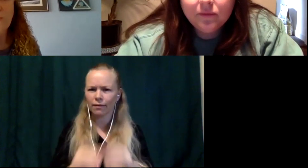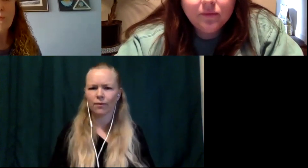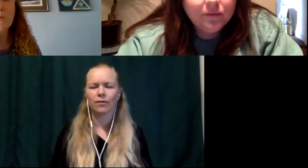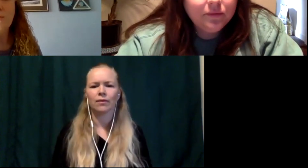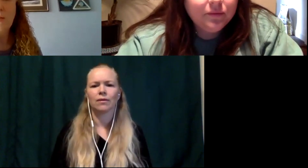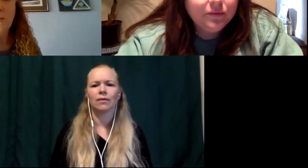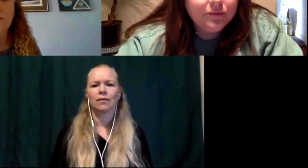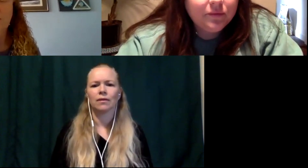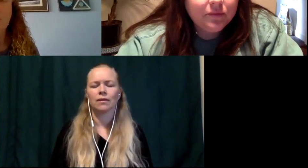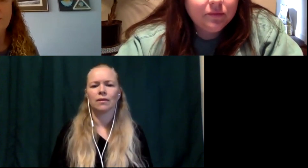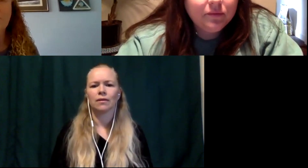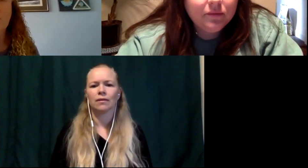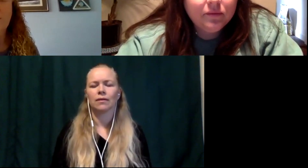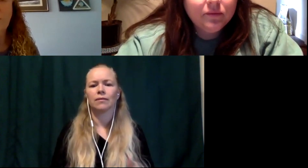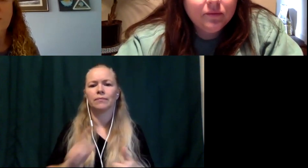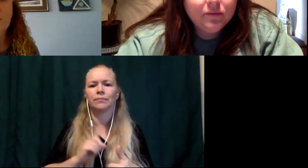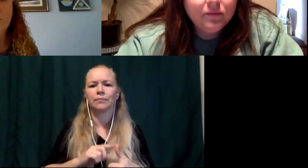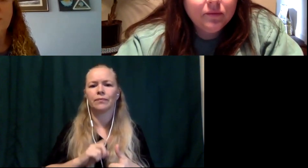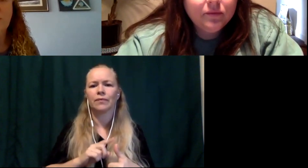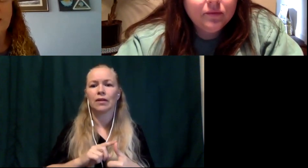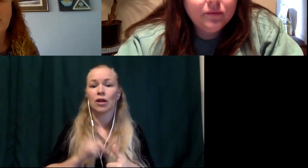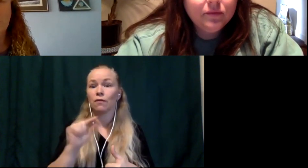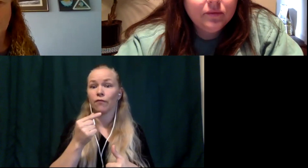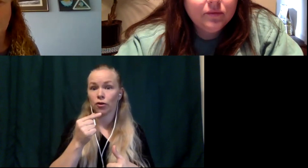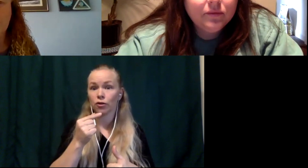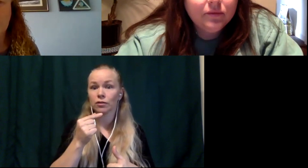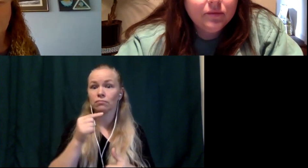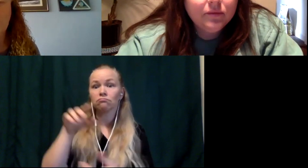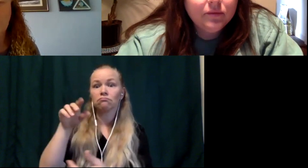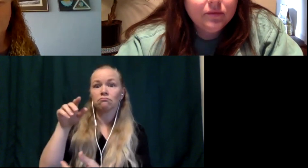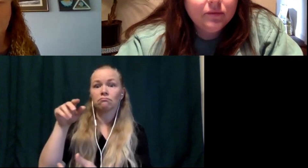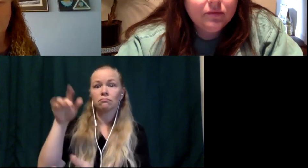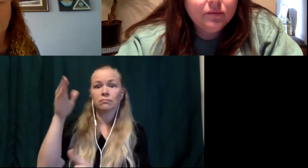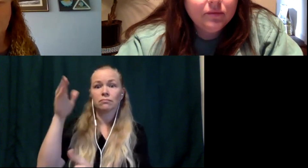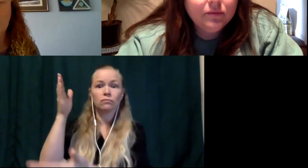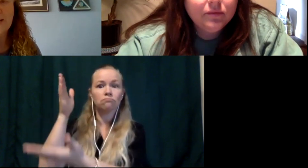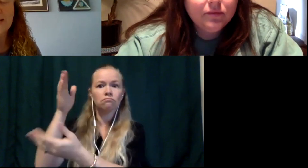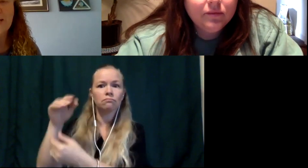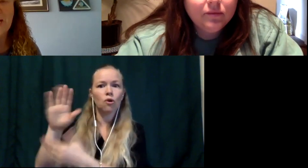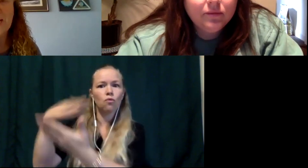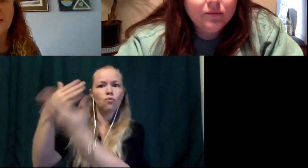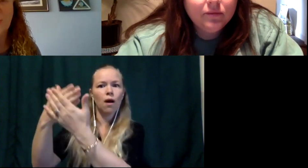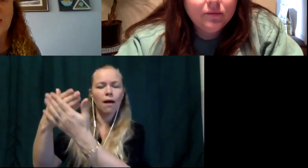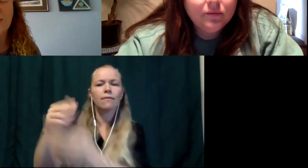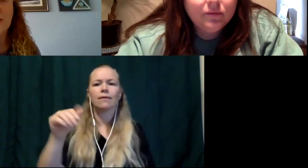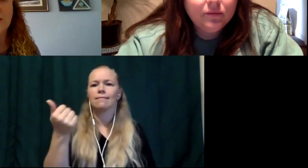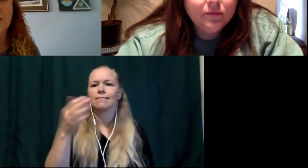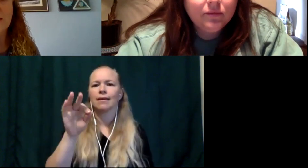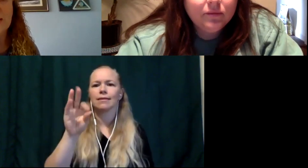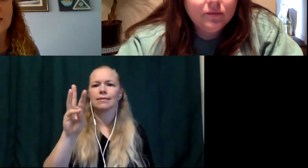So there was the first mission to land on the moon was Apollo 11 in 1969, July